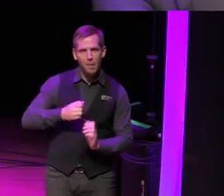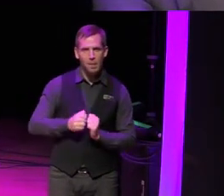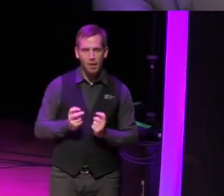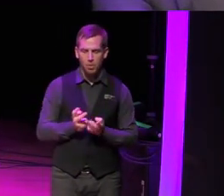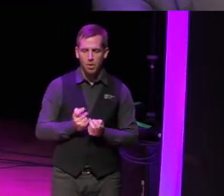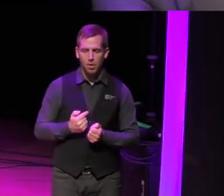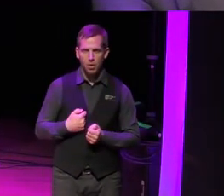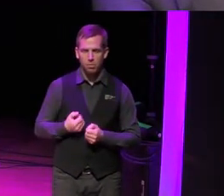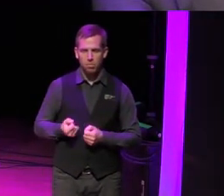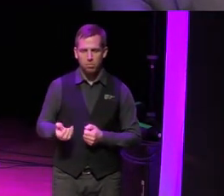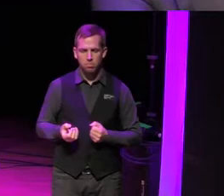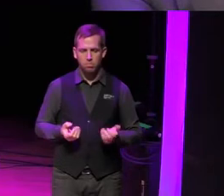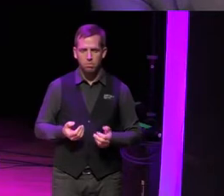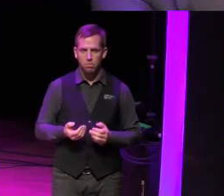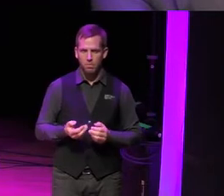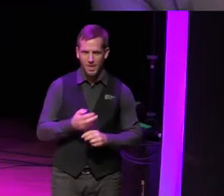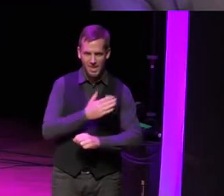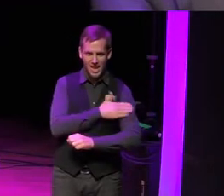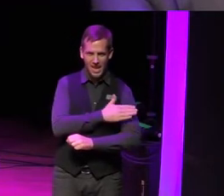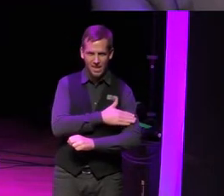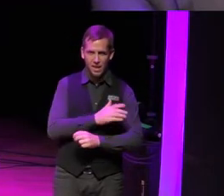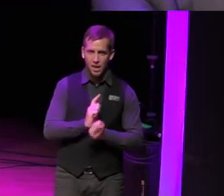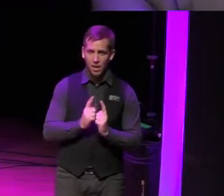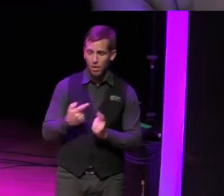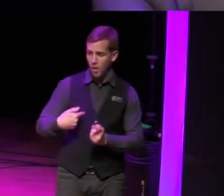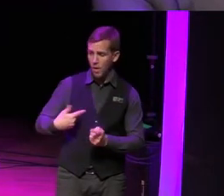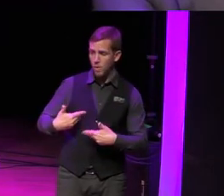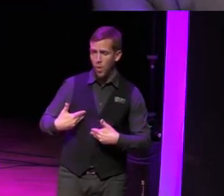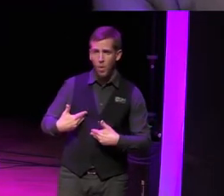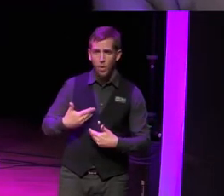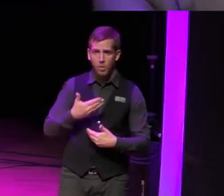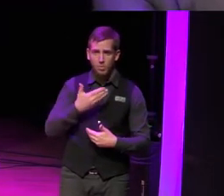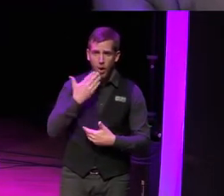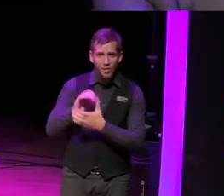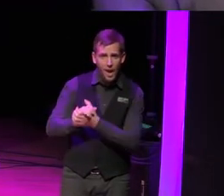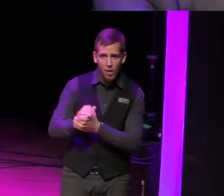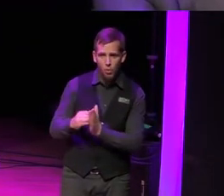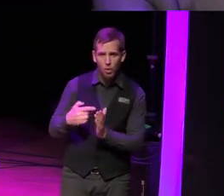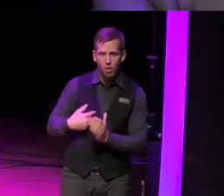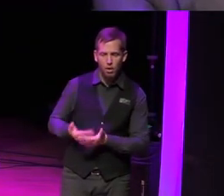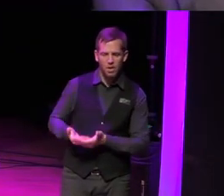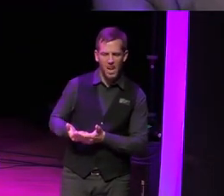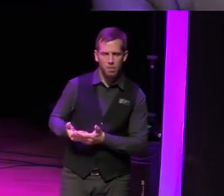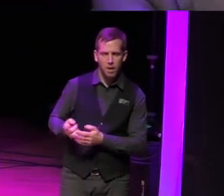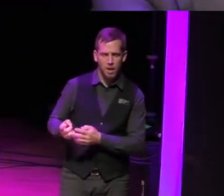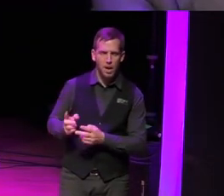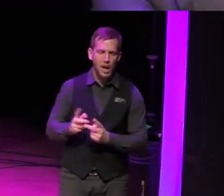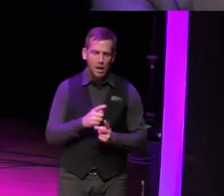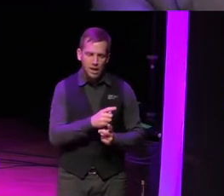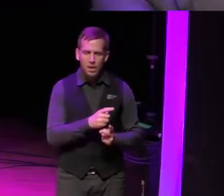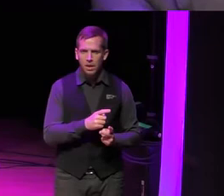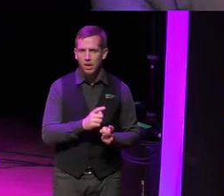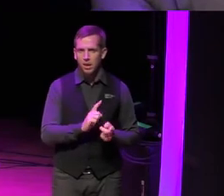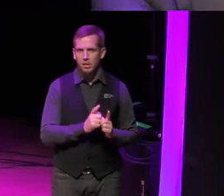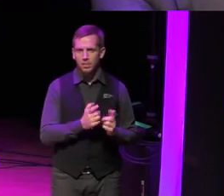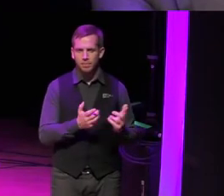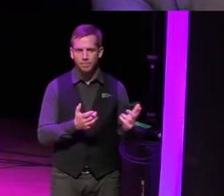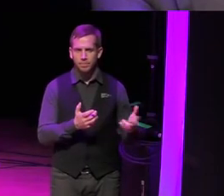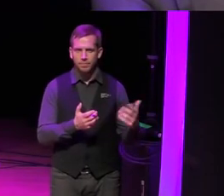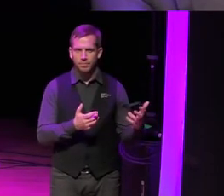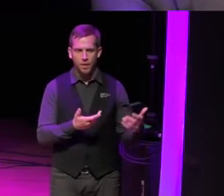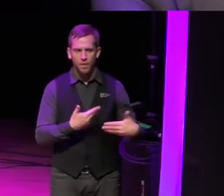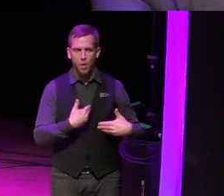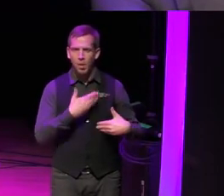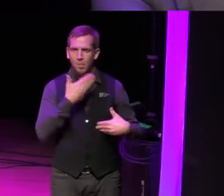gain. You might gain a friendship, you might gain a family affirmity, or you might gain a